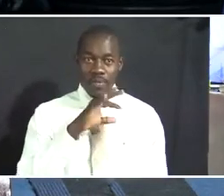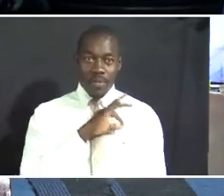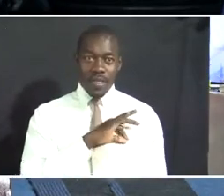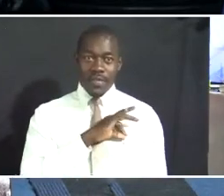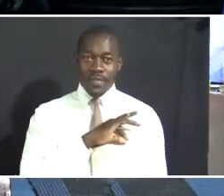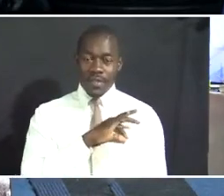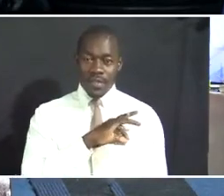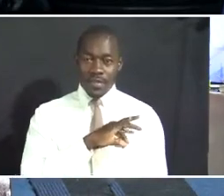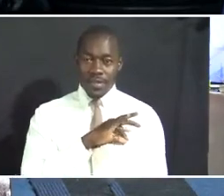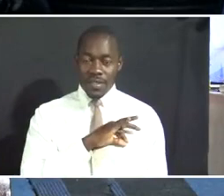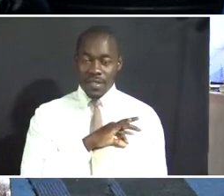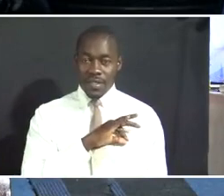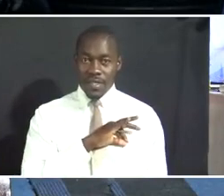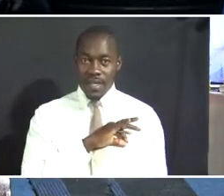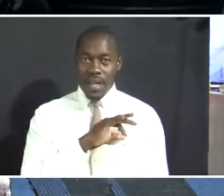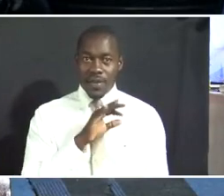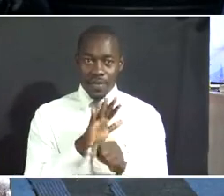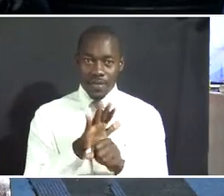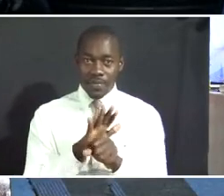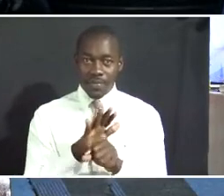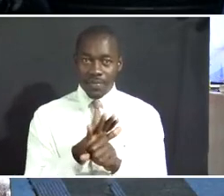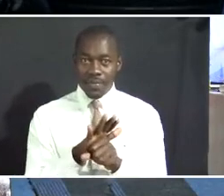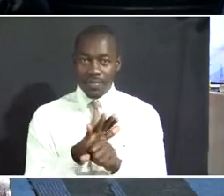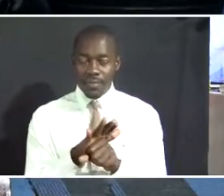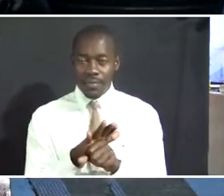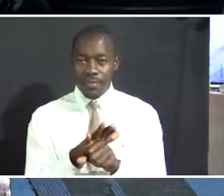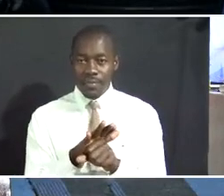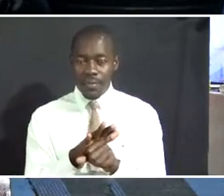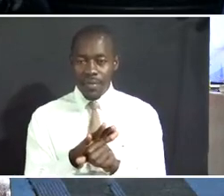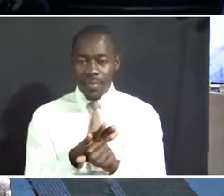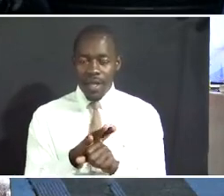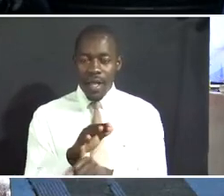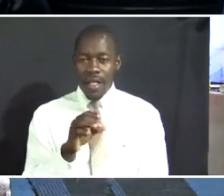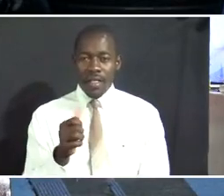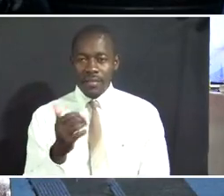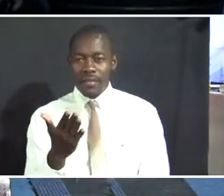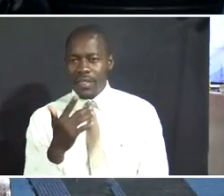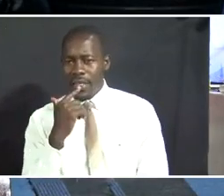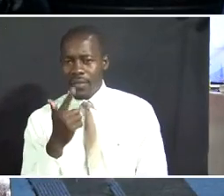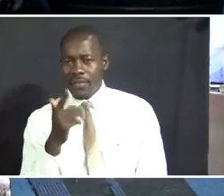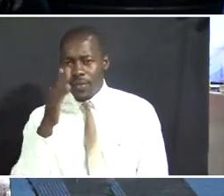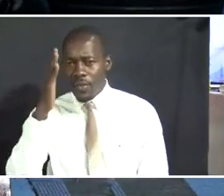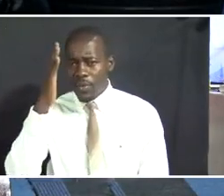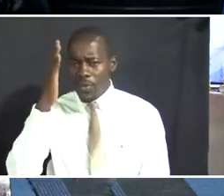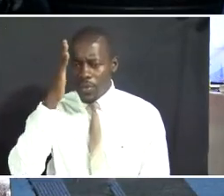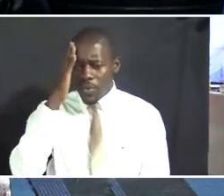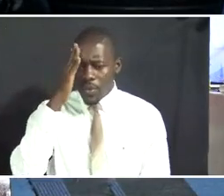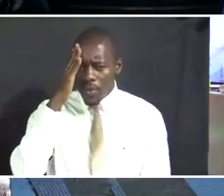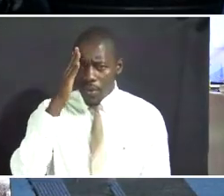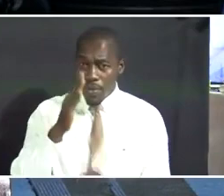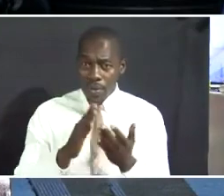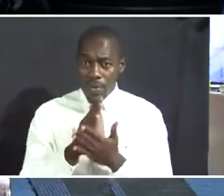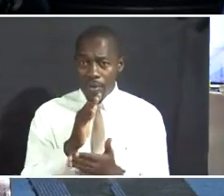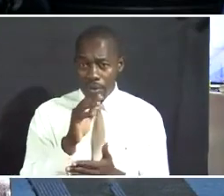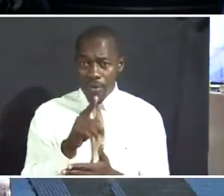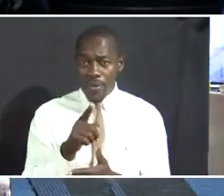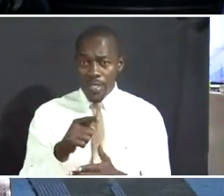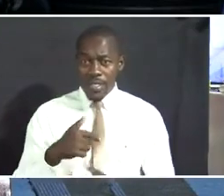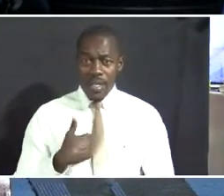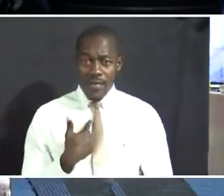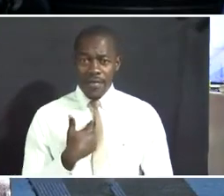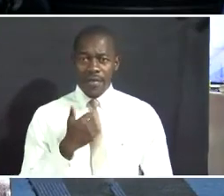naked. Then I have to say something like, do you know you are the jewel? Yeah, jewels are not just held here.